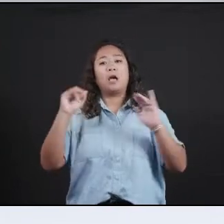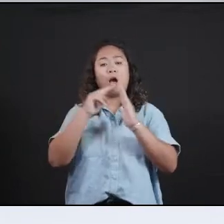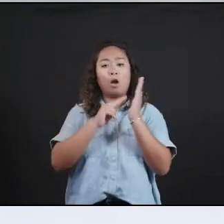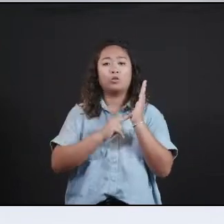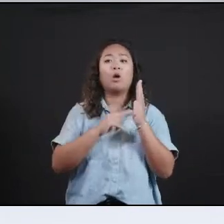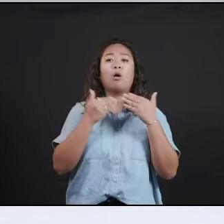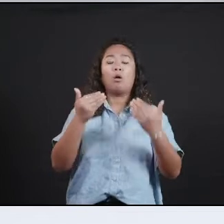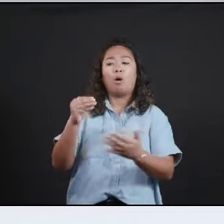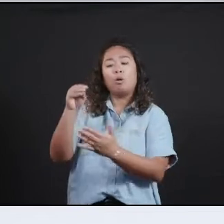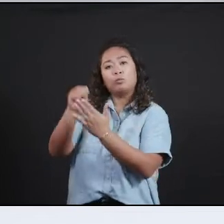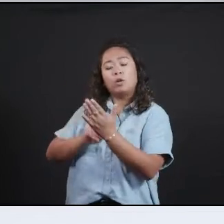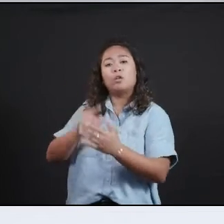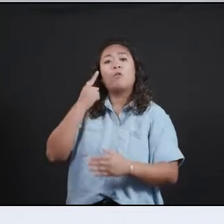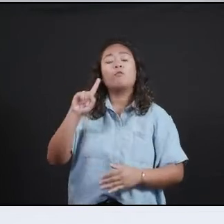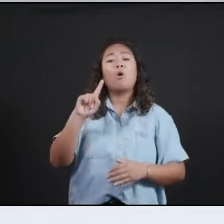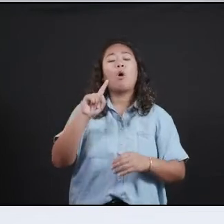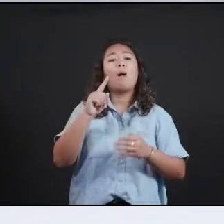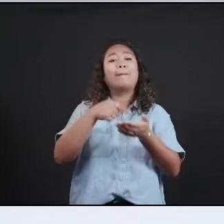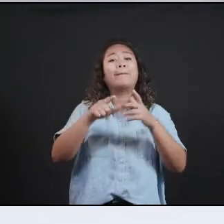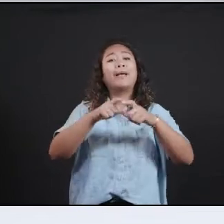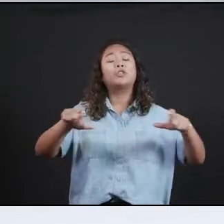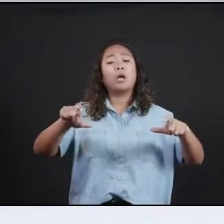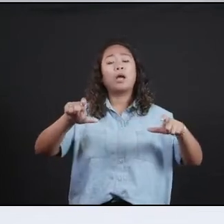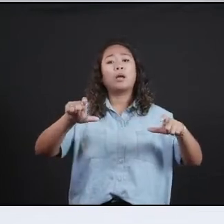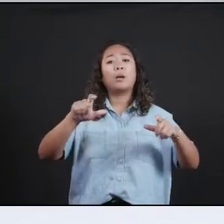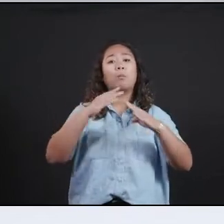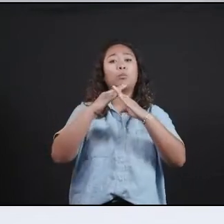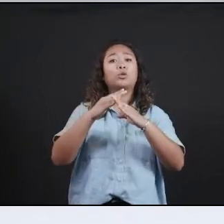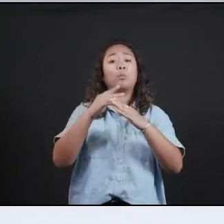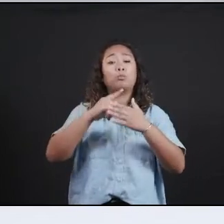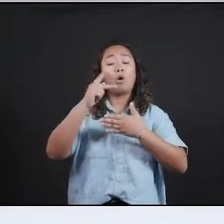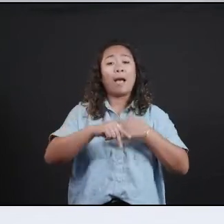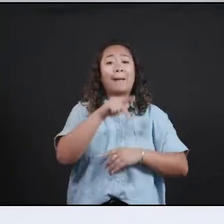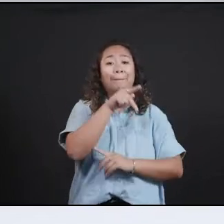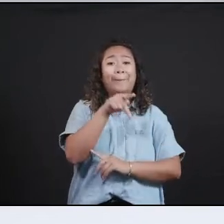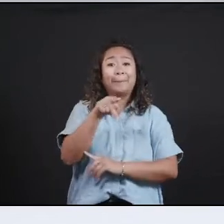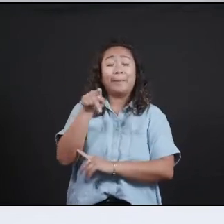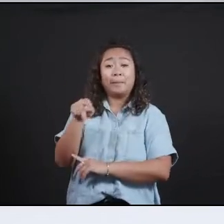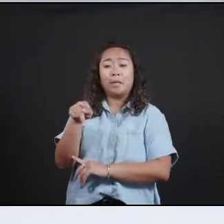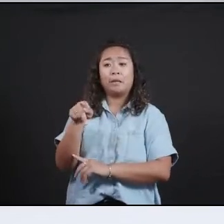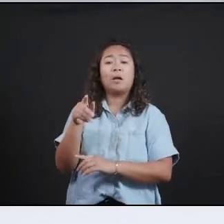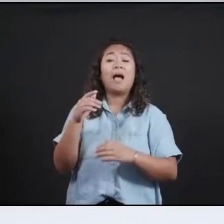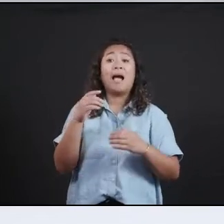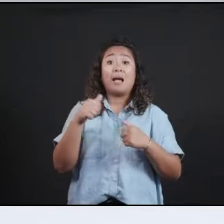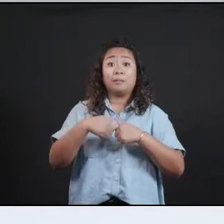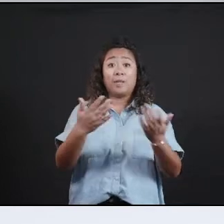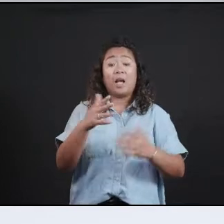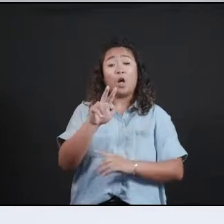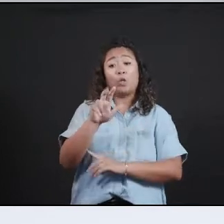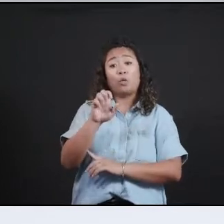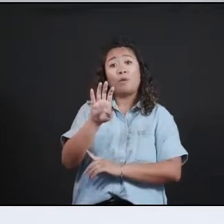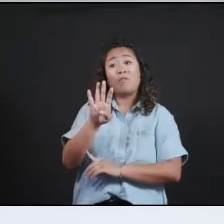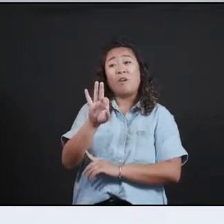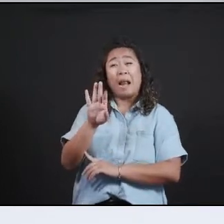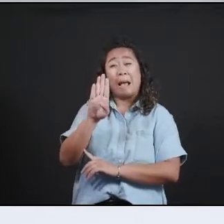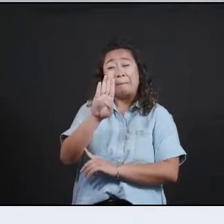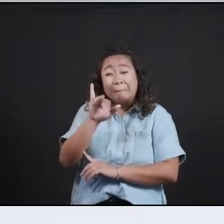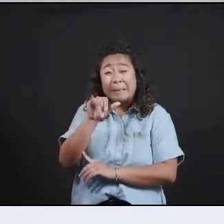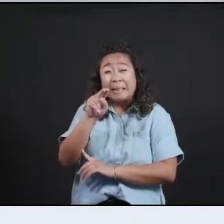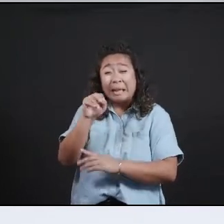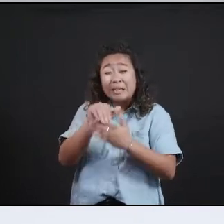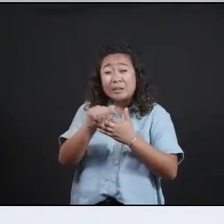that buyers were pleased and vendors were happy with the outcome as well. This will continue while we are under the state of